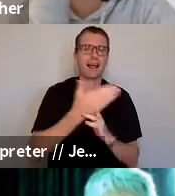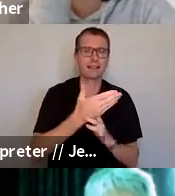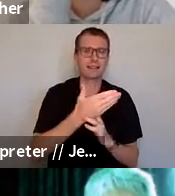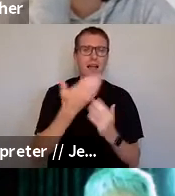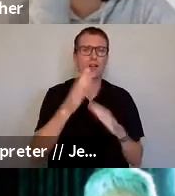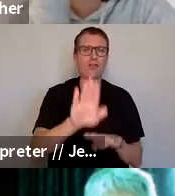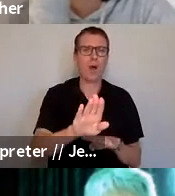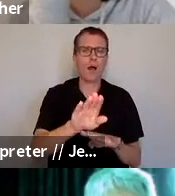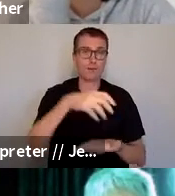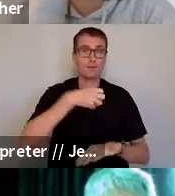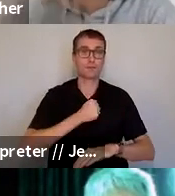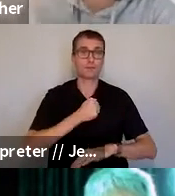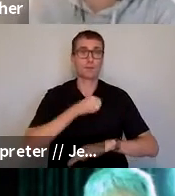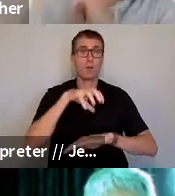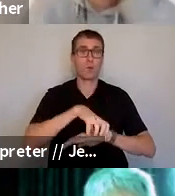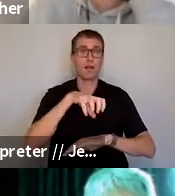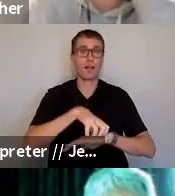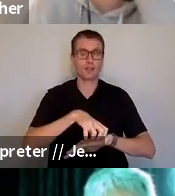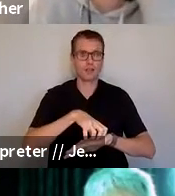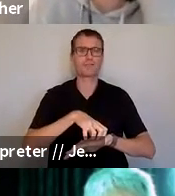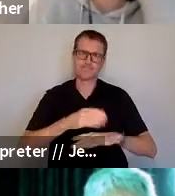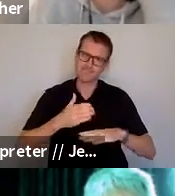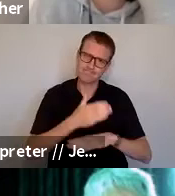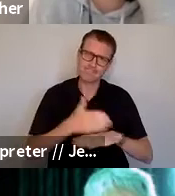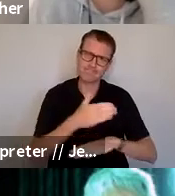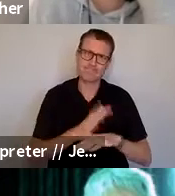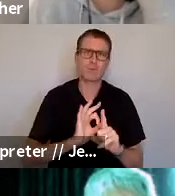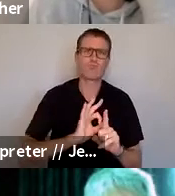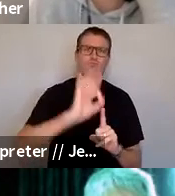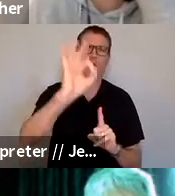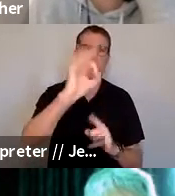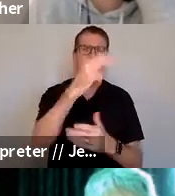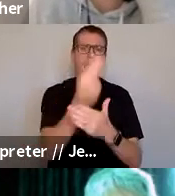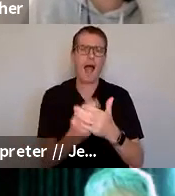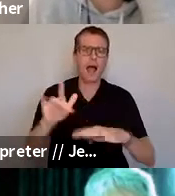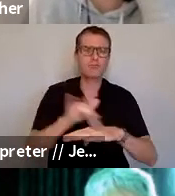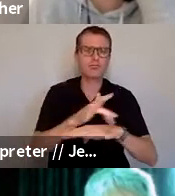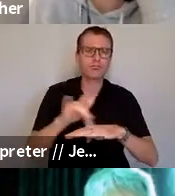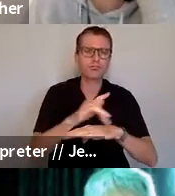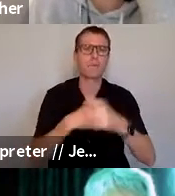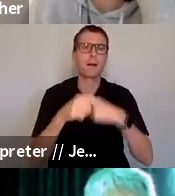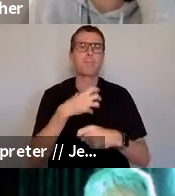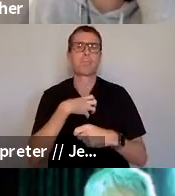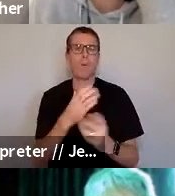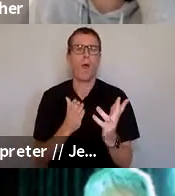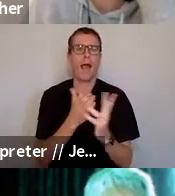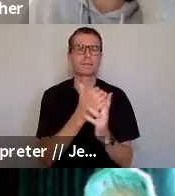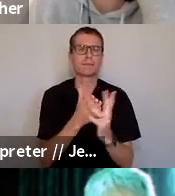for improving access to the arts across Aotearoa. What does that mean? Different things for different